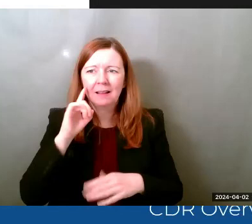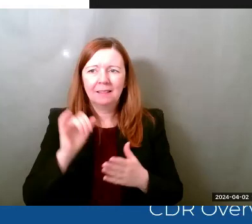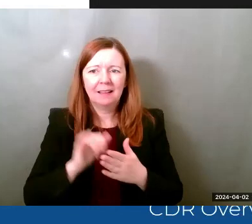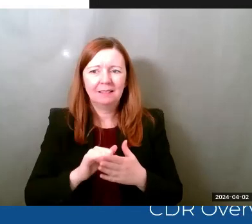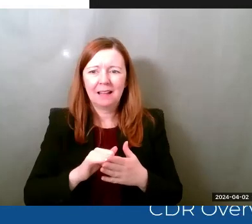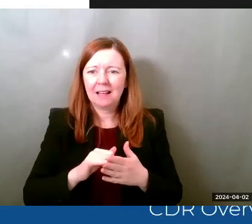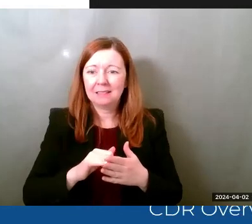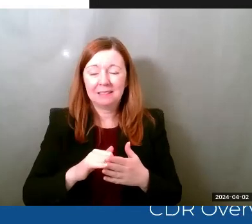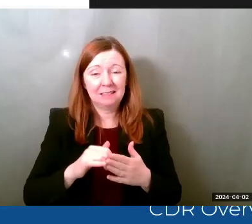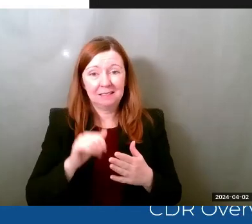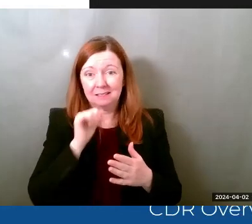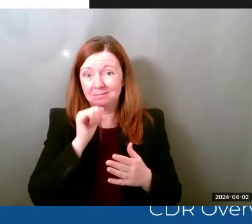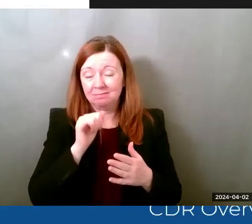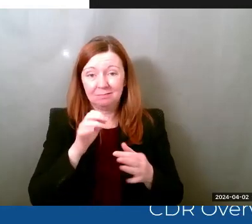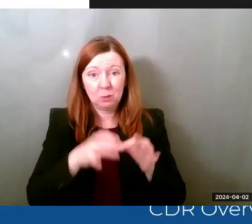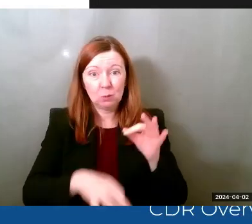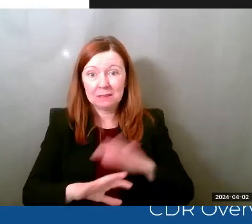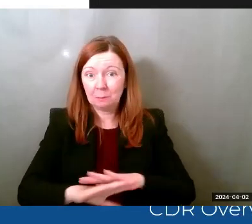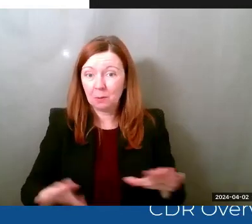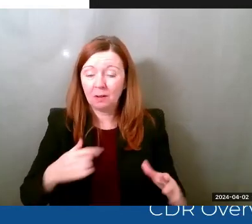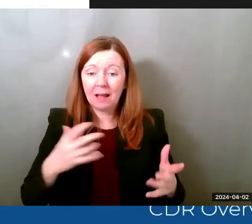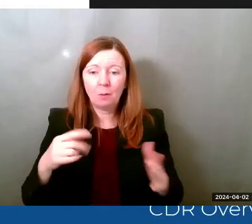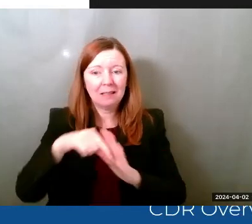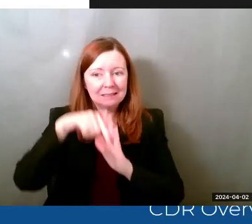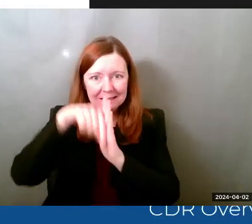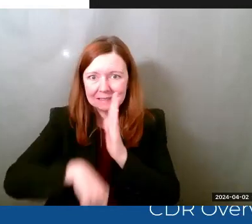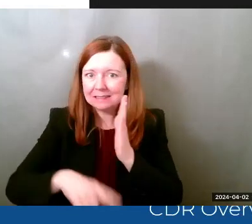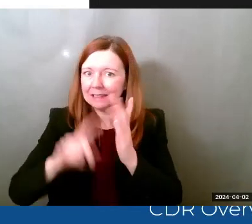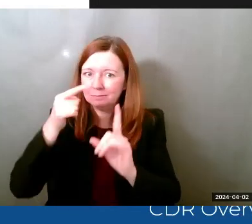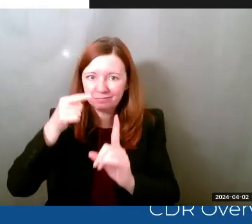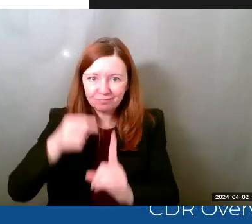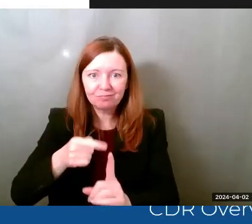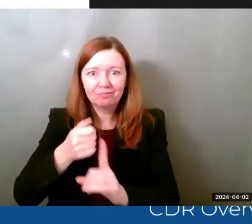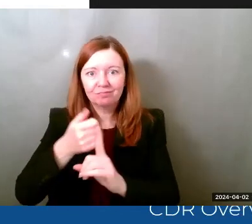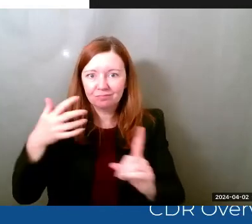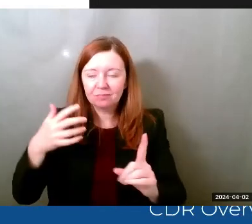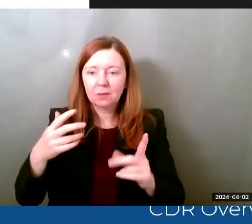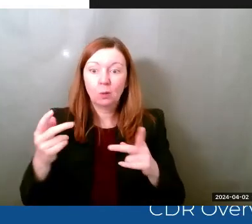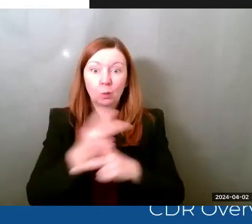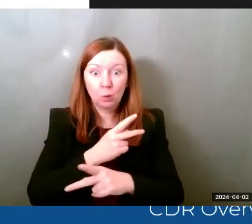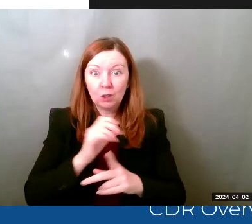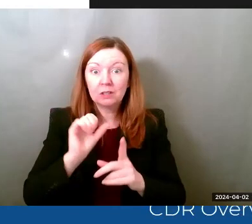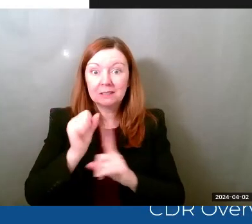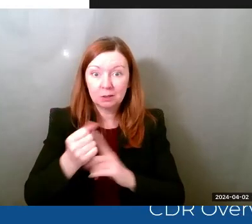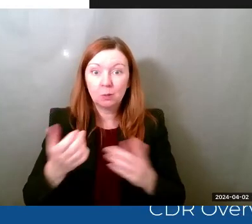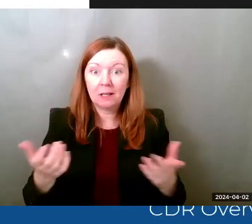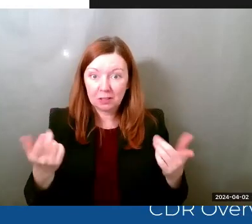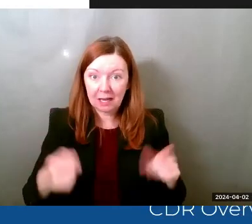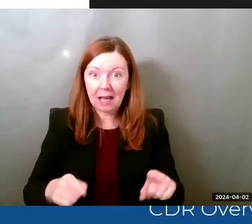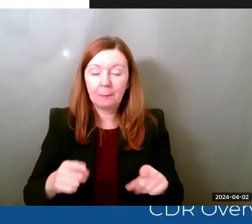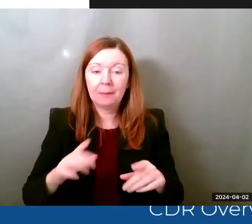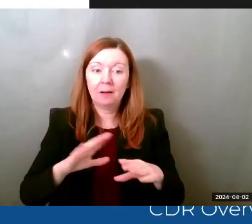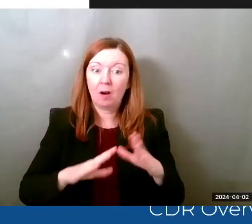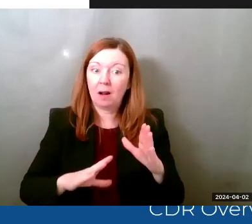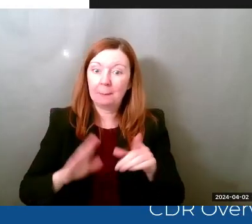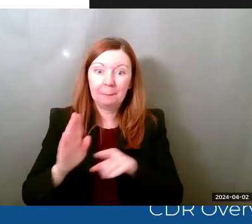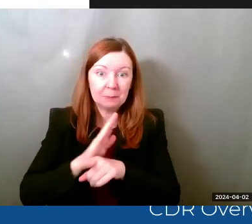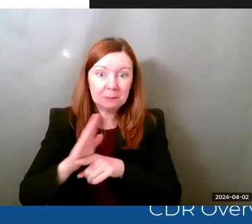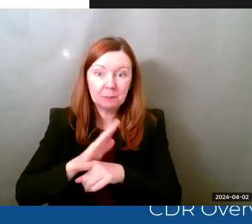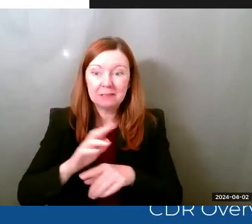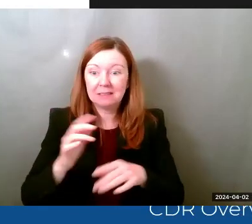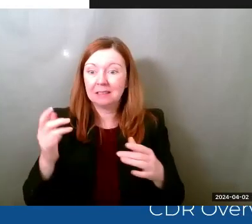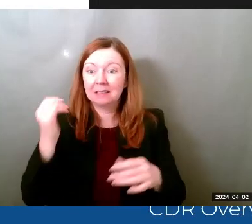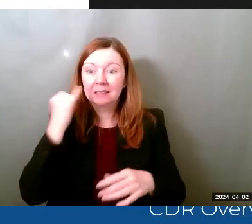kind of oversimplistic. I would want to see a deep drill down on a worst case scenario on a peak period, let's say 3